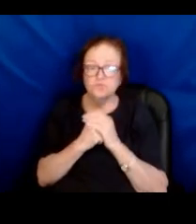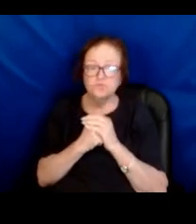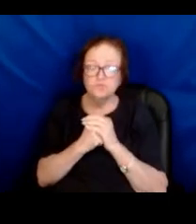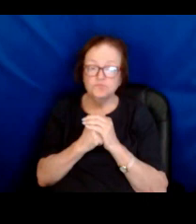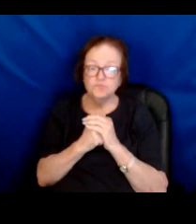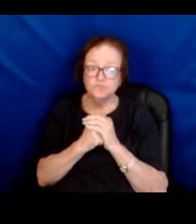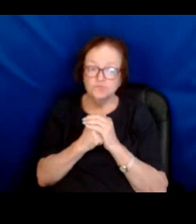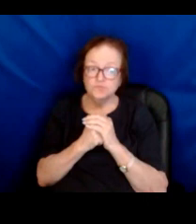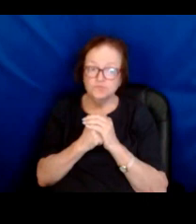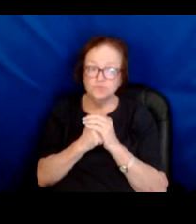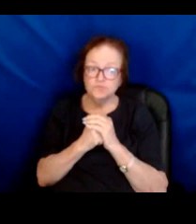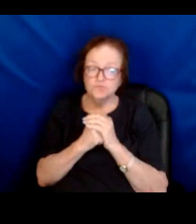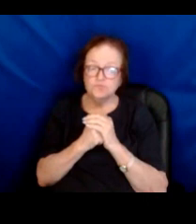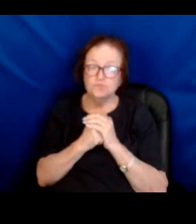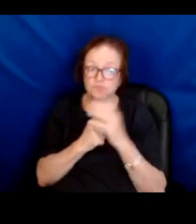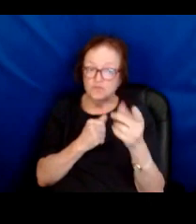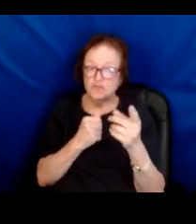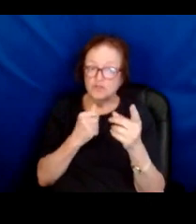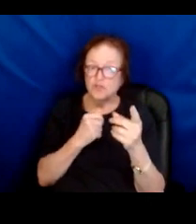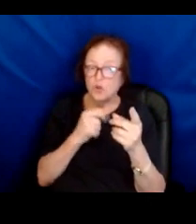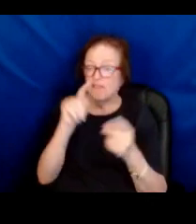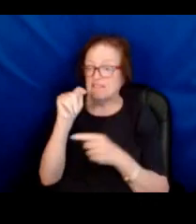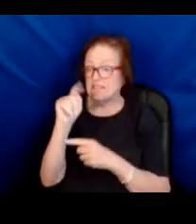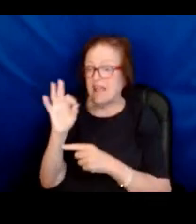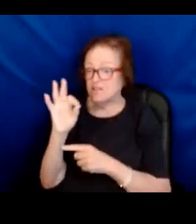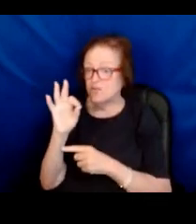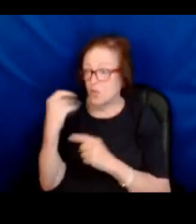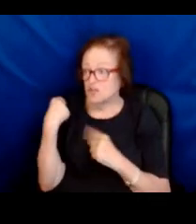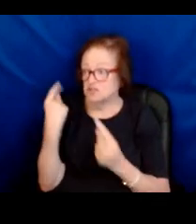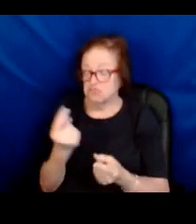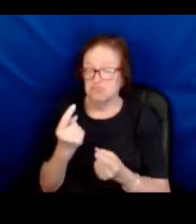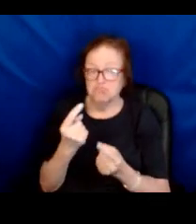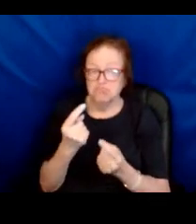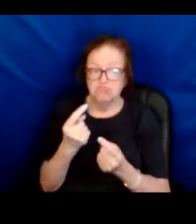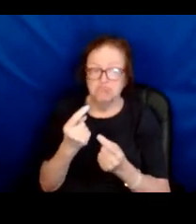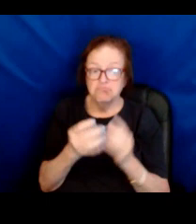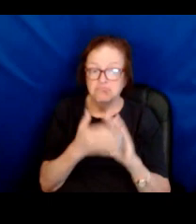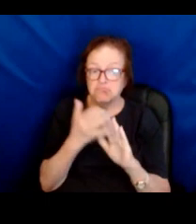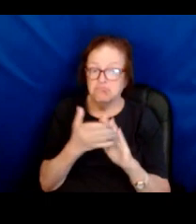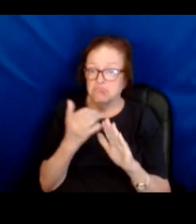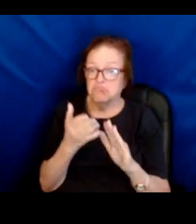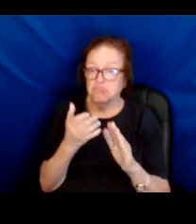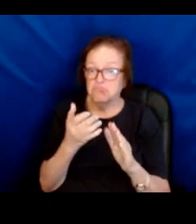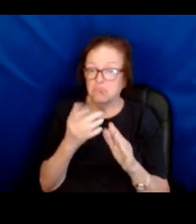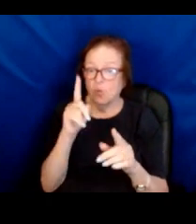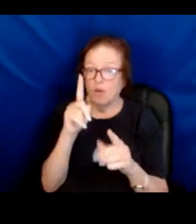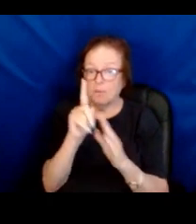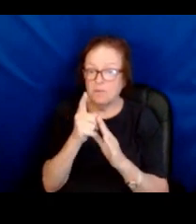So this task force was going on, and wait a minute here,